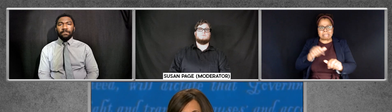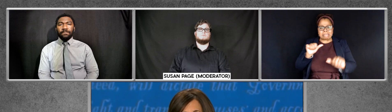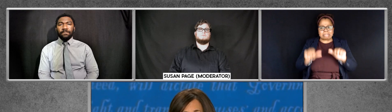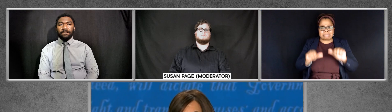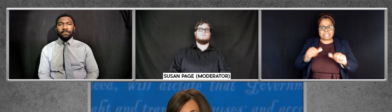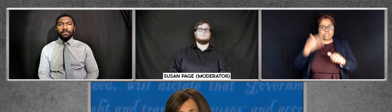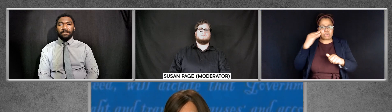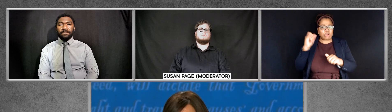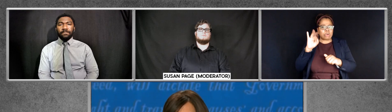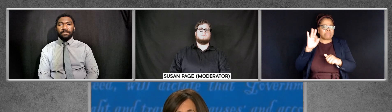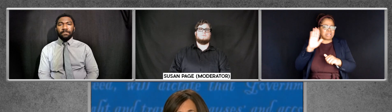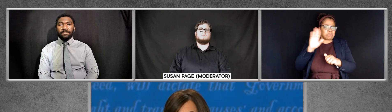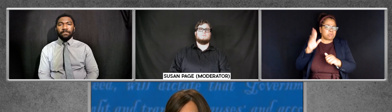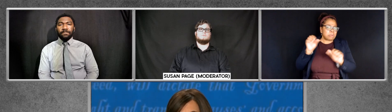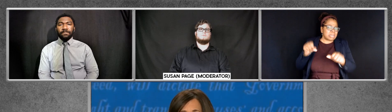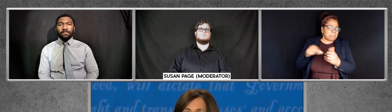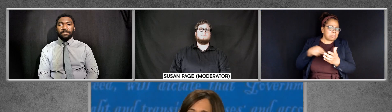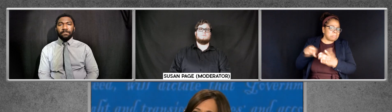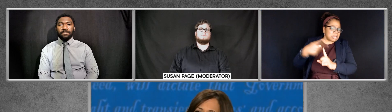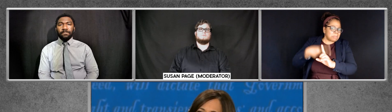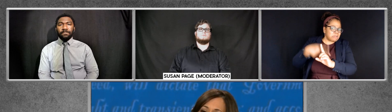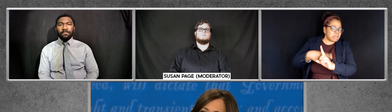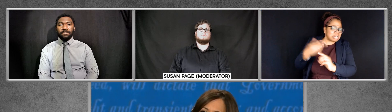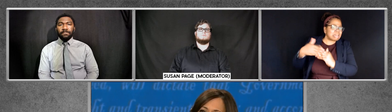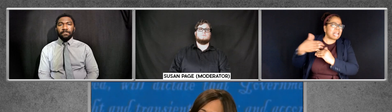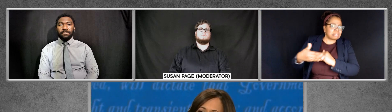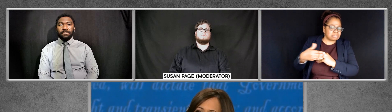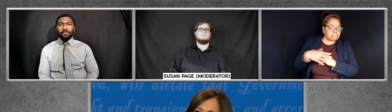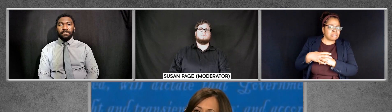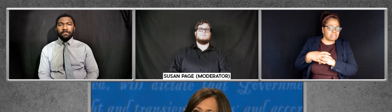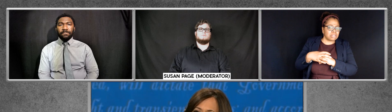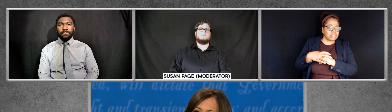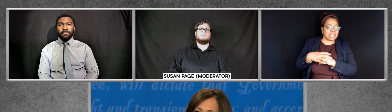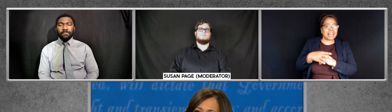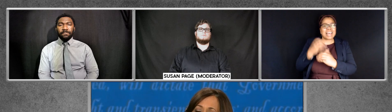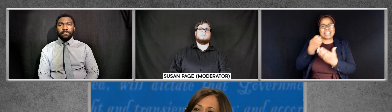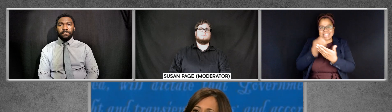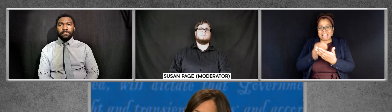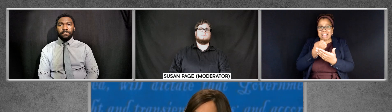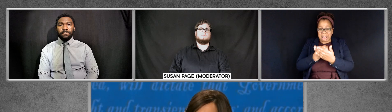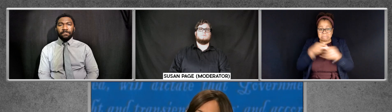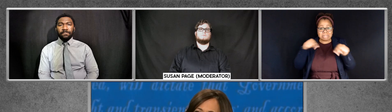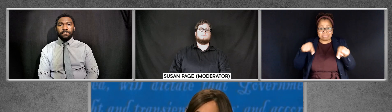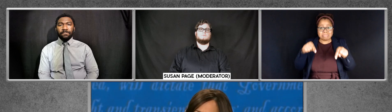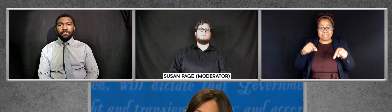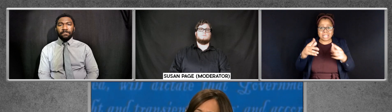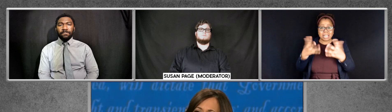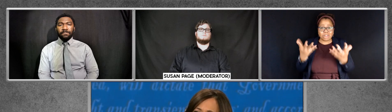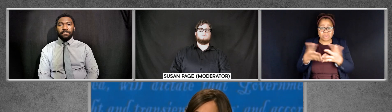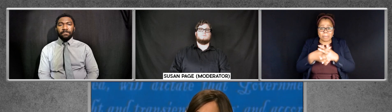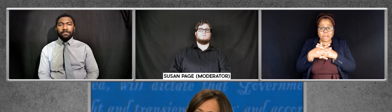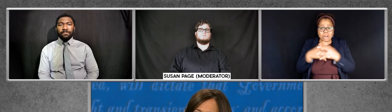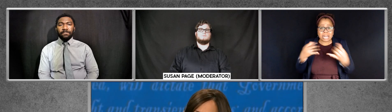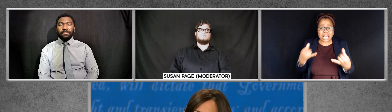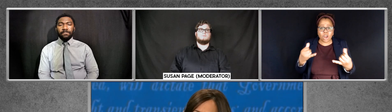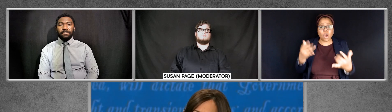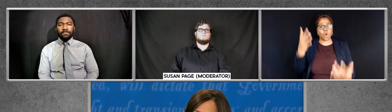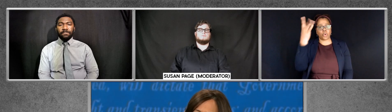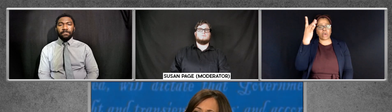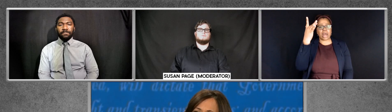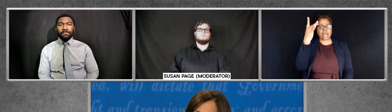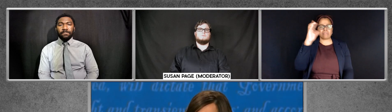rent by the end of the month. This is where the economy is in America right now, and it is because of the